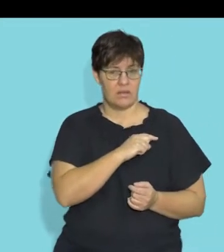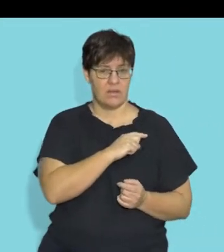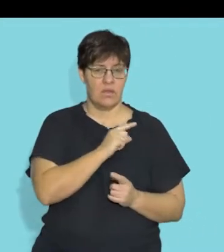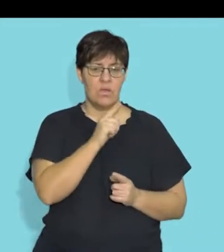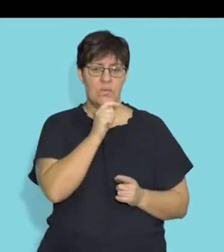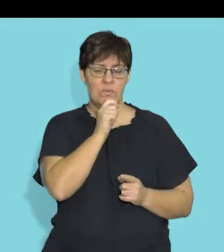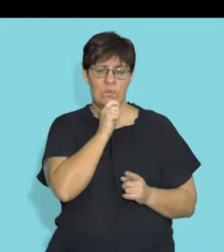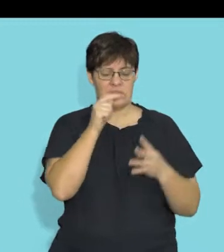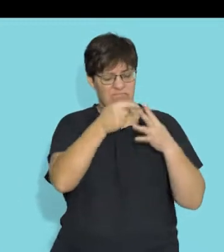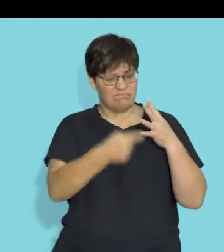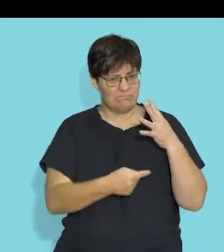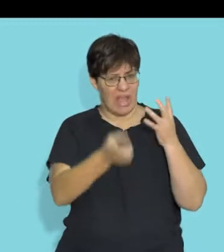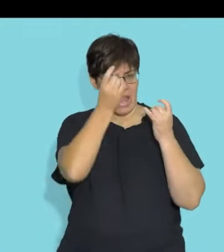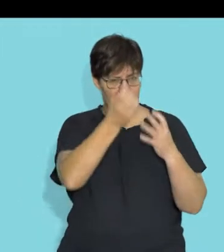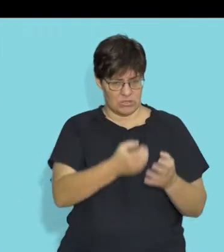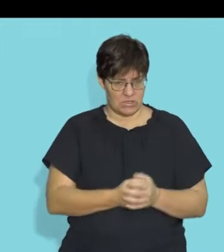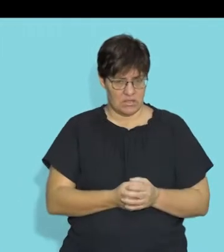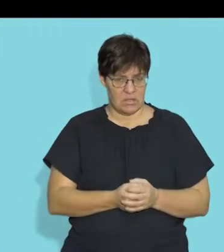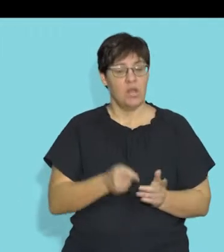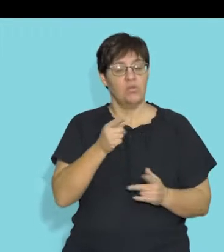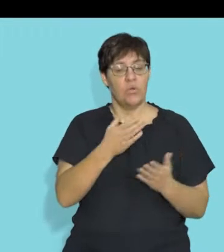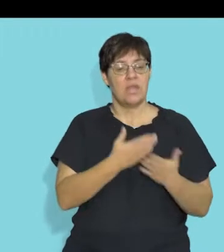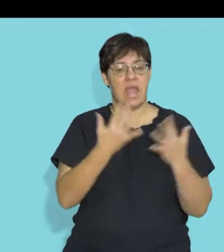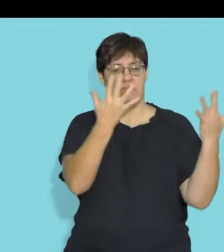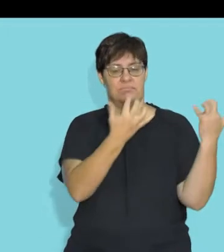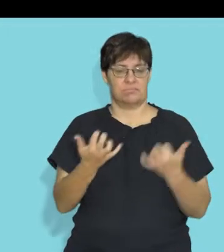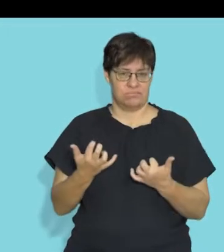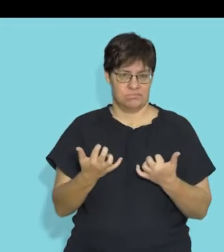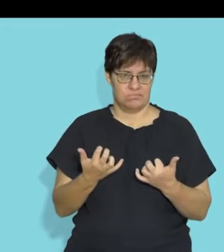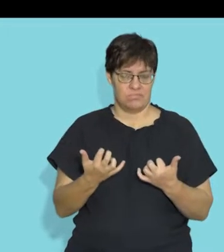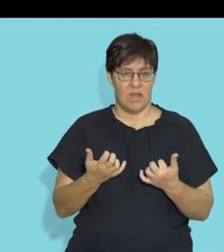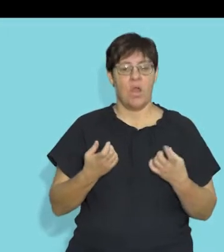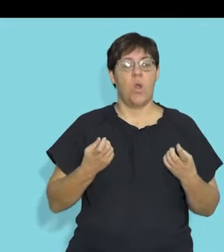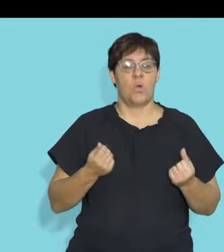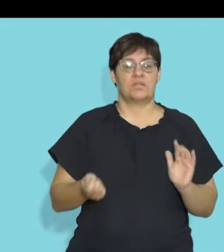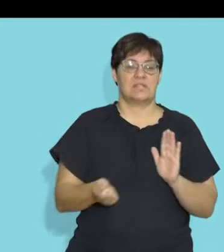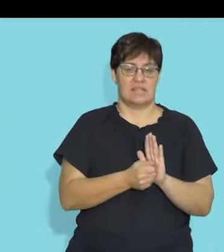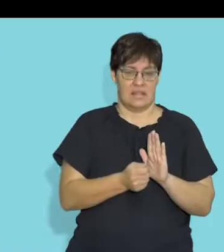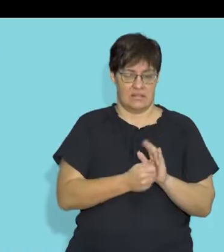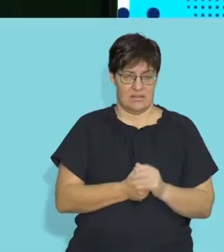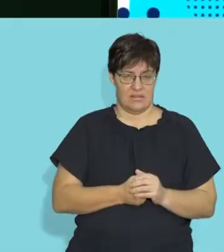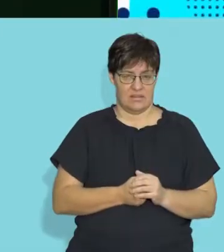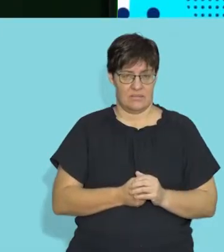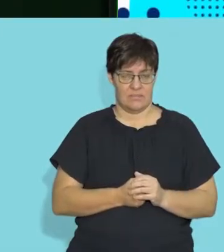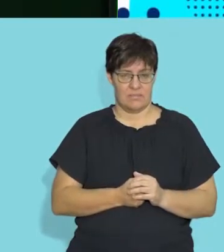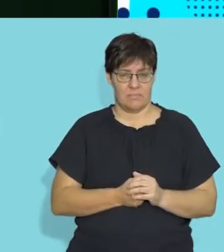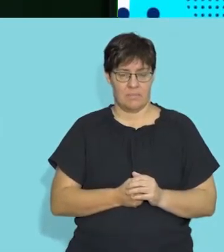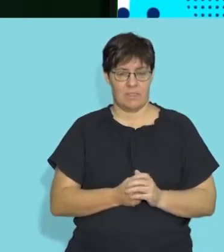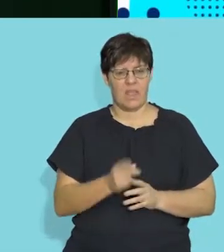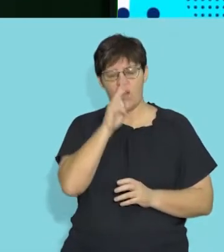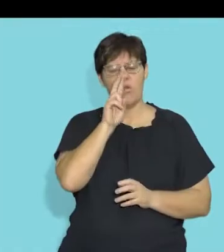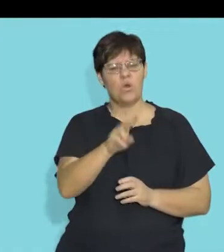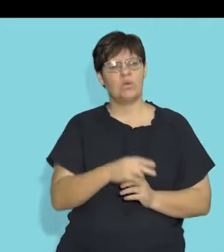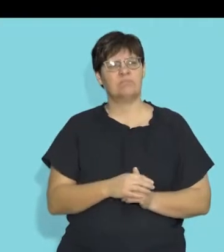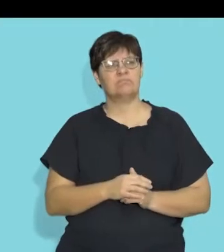we're going to use all this information here to calculate our cost of sales. Now, if